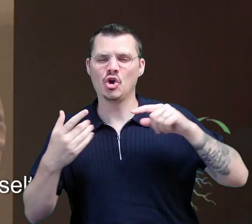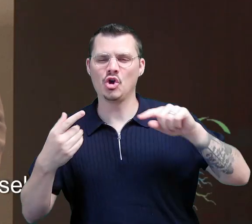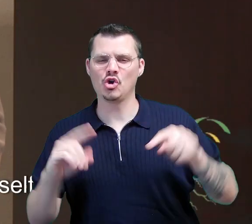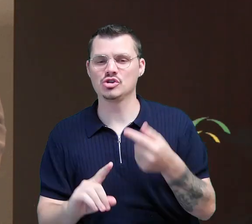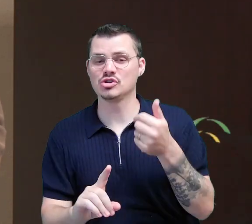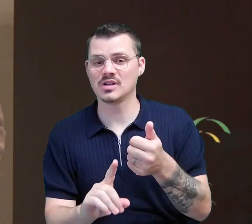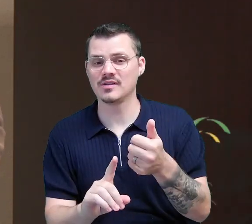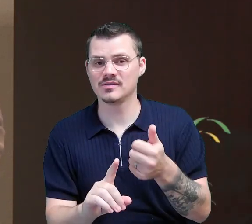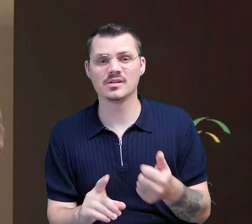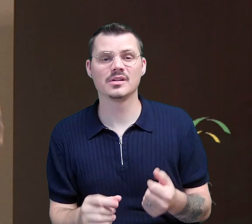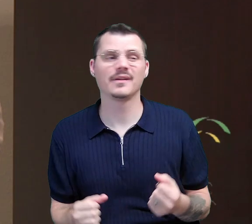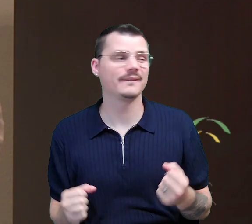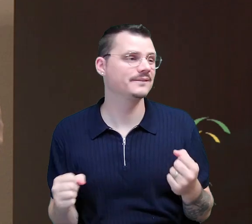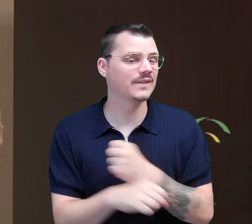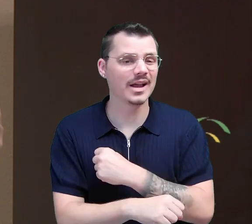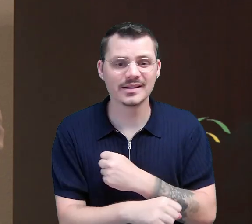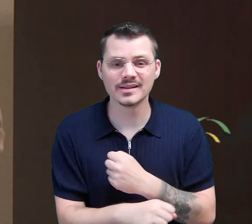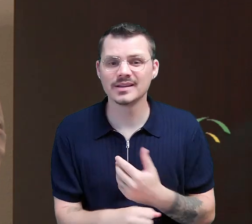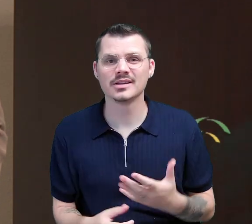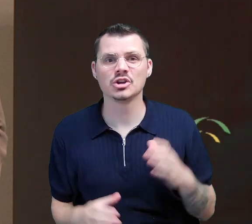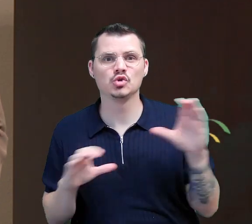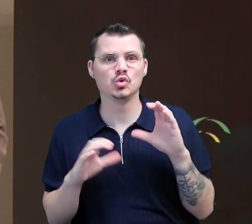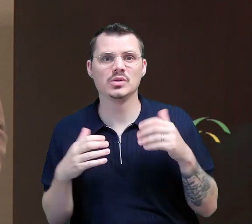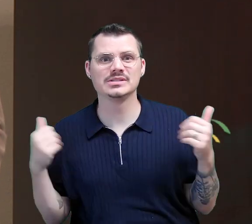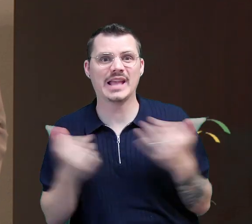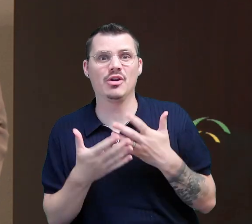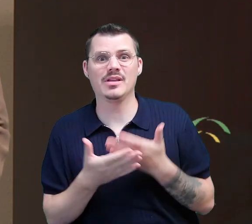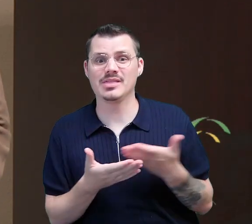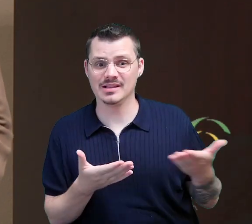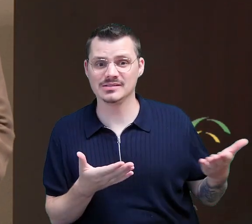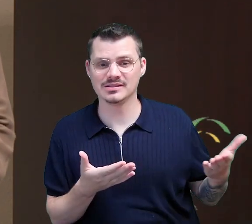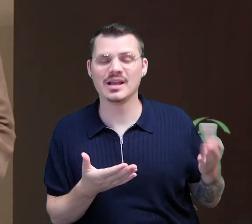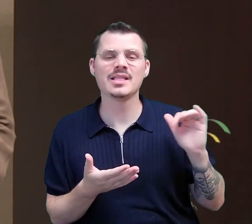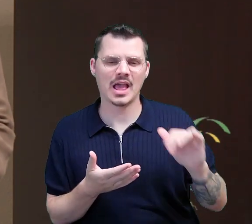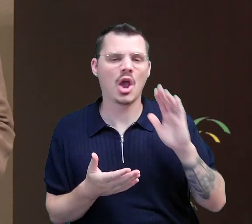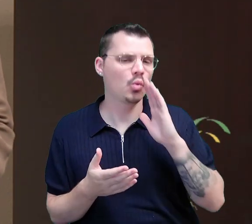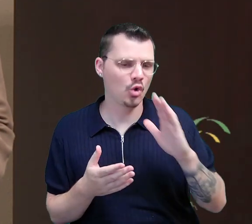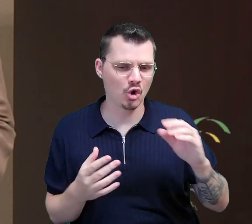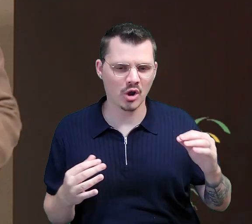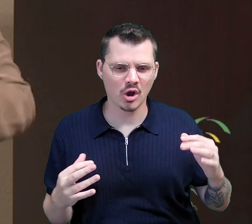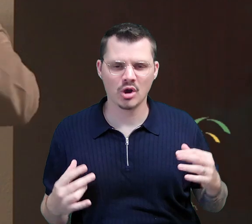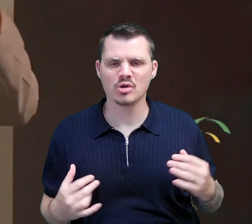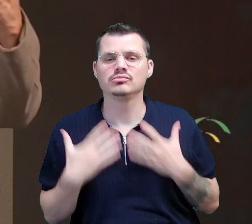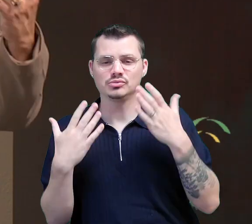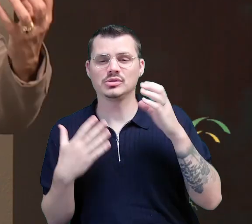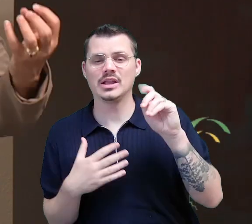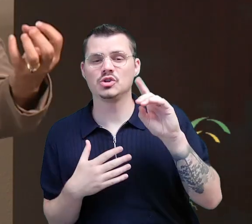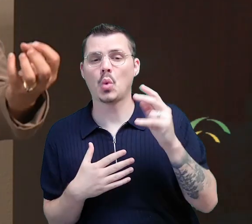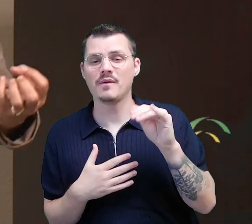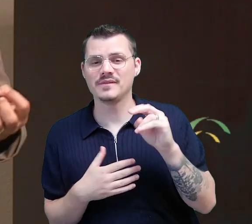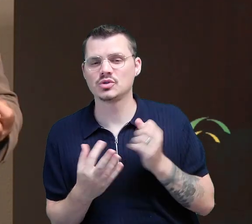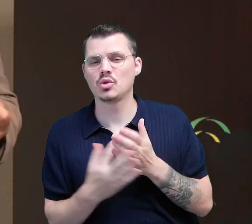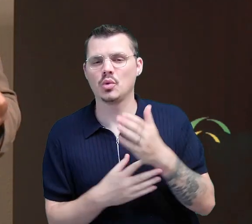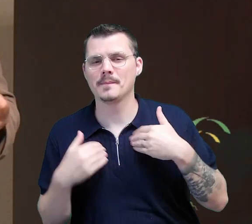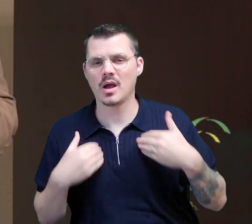hurt yourself, get in fights, do scary stuff, and that will rush the endorphins